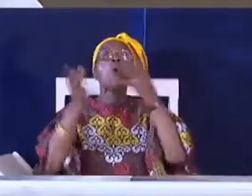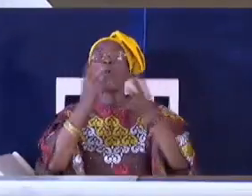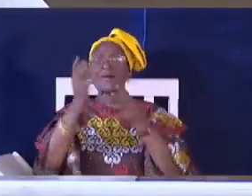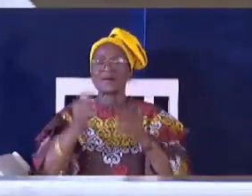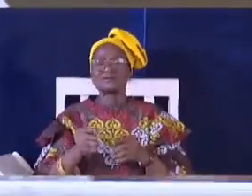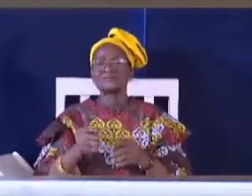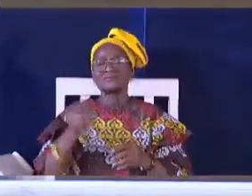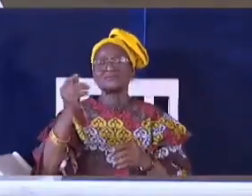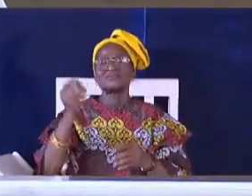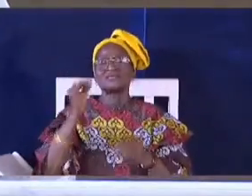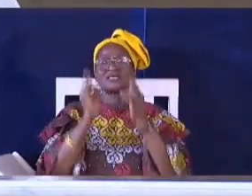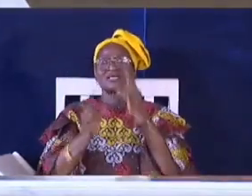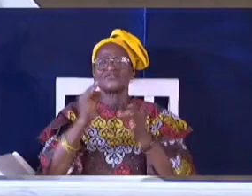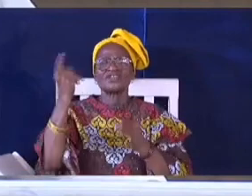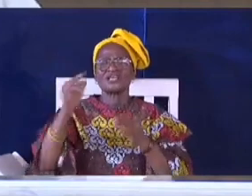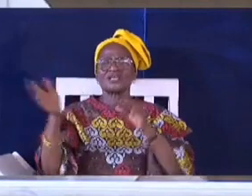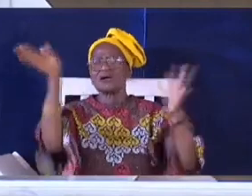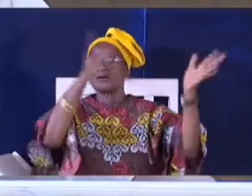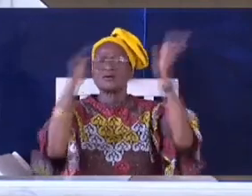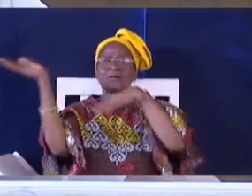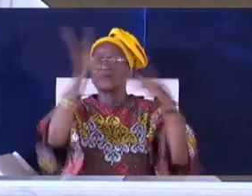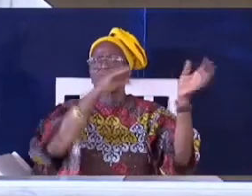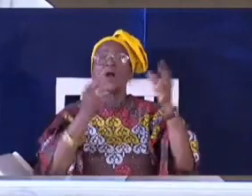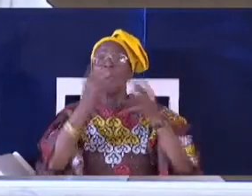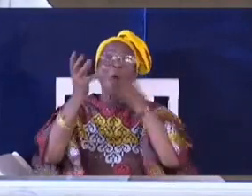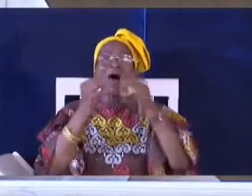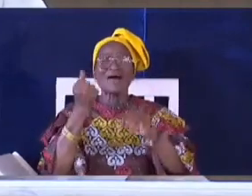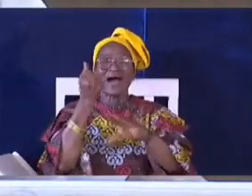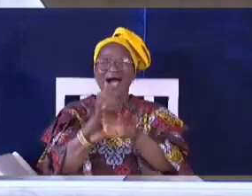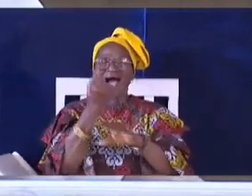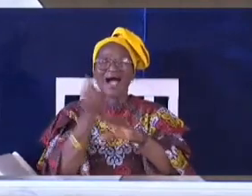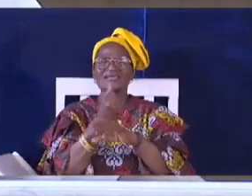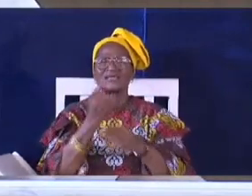if the wind blows hard enough,